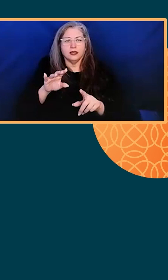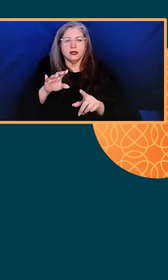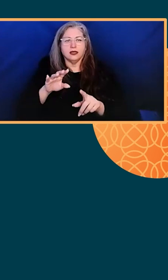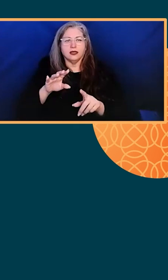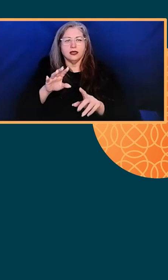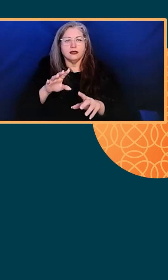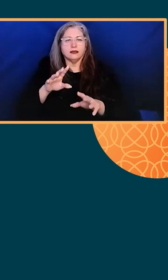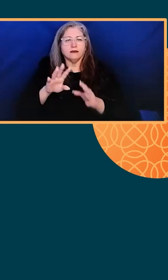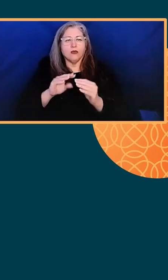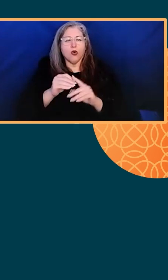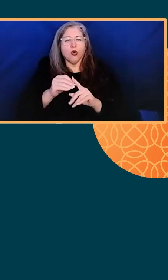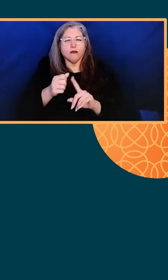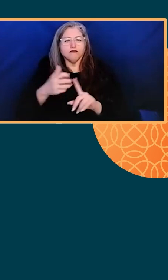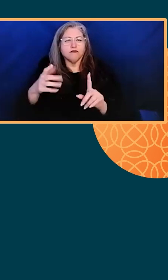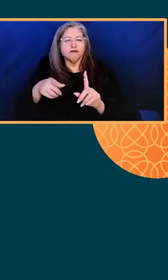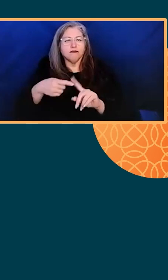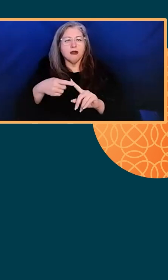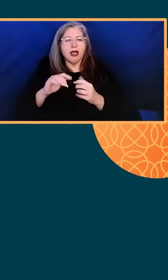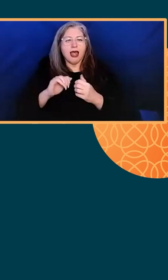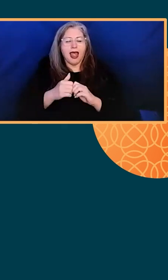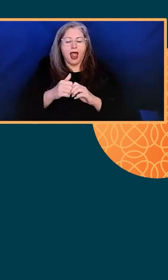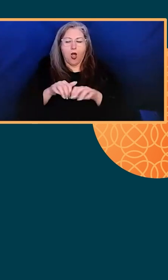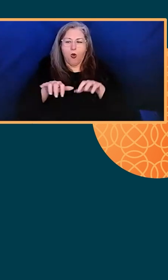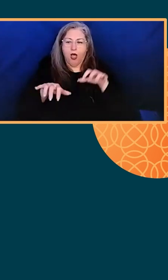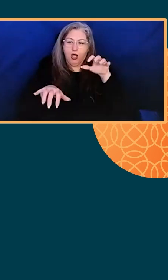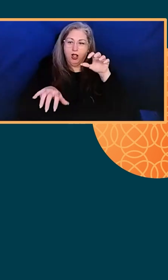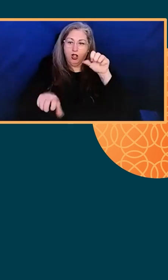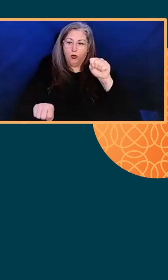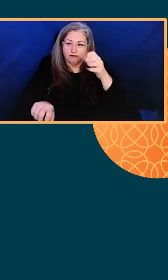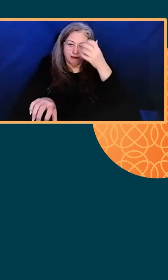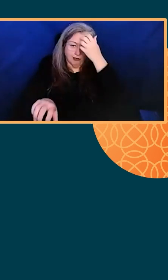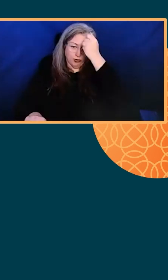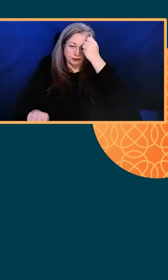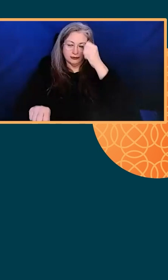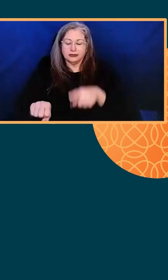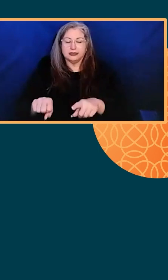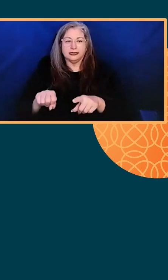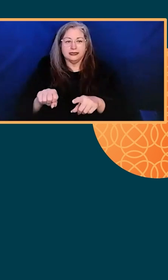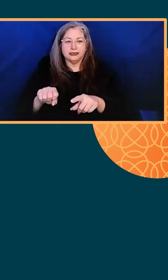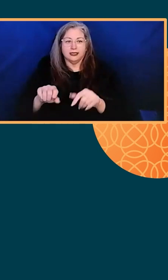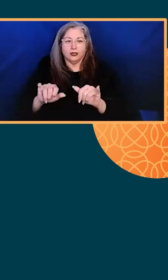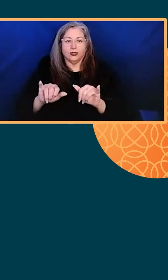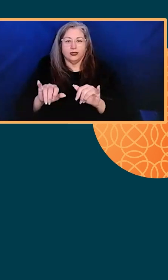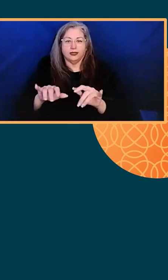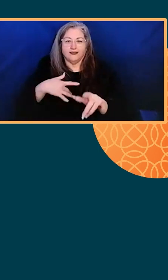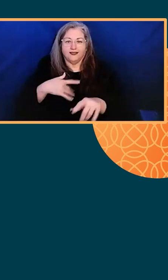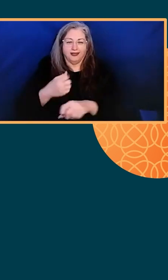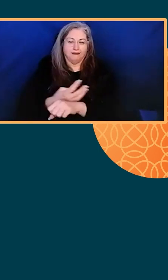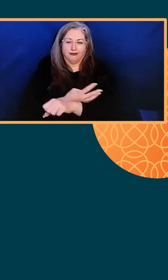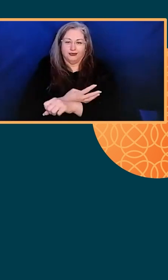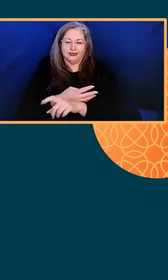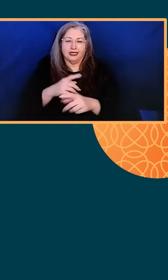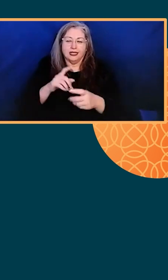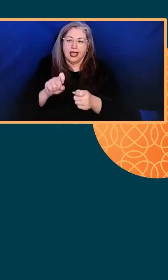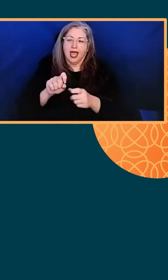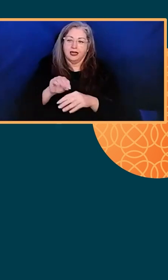bit more about the ways that colonialism has really, oh yeah, the shudder, has really even shaped,